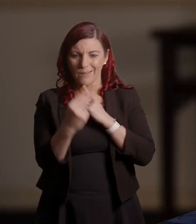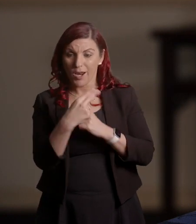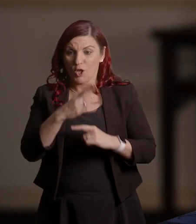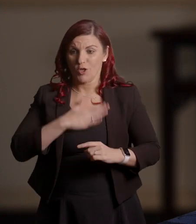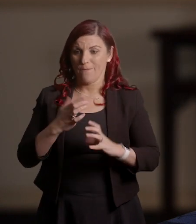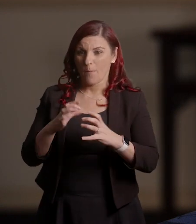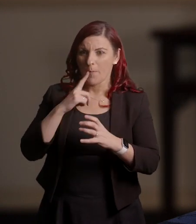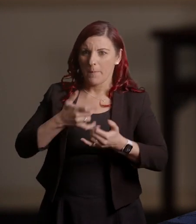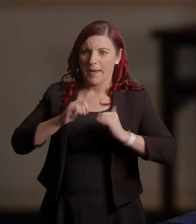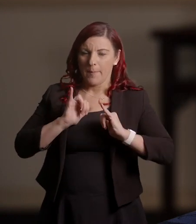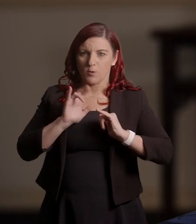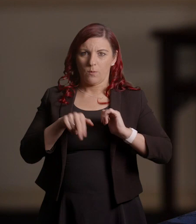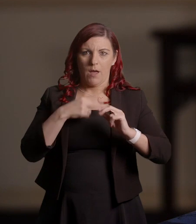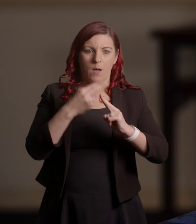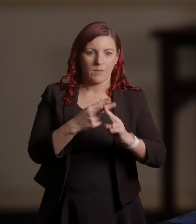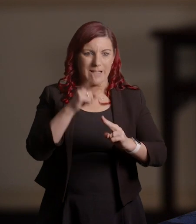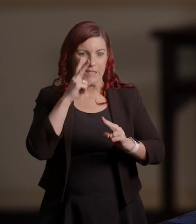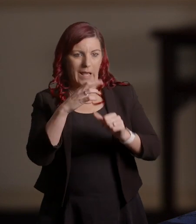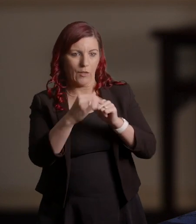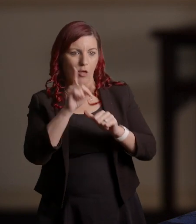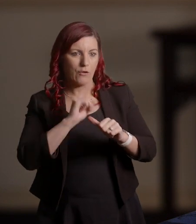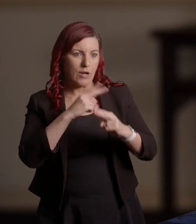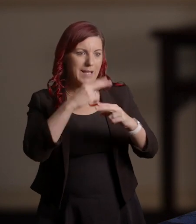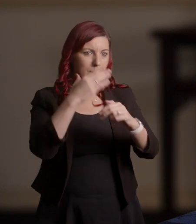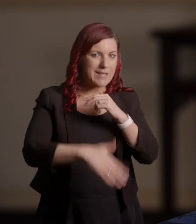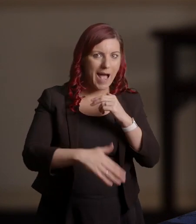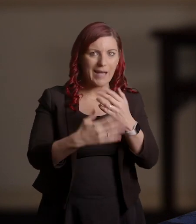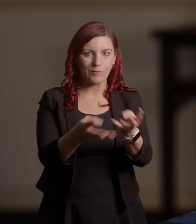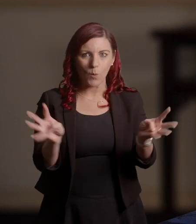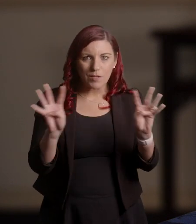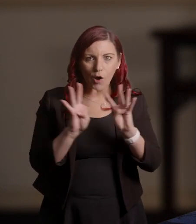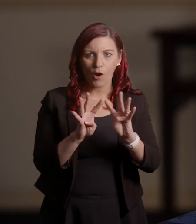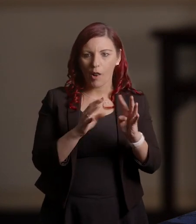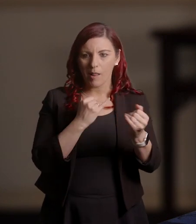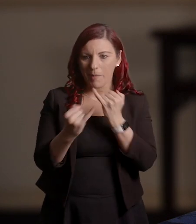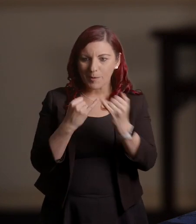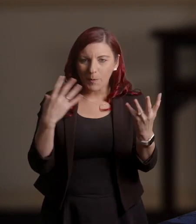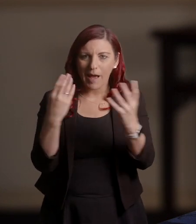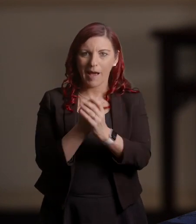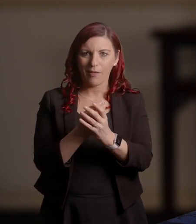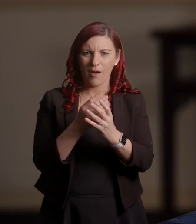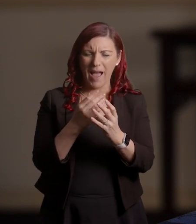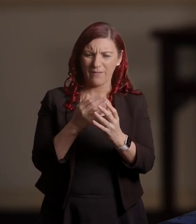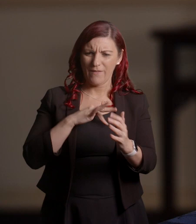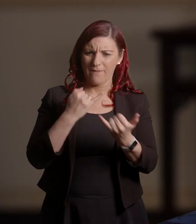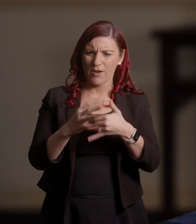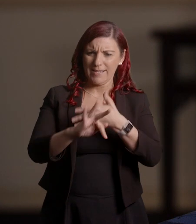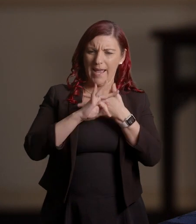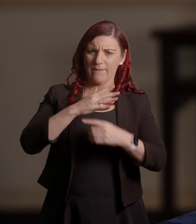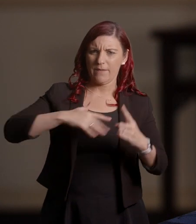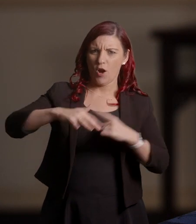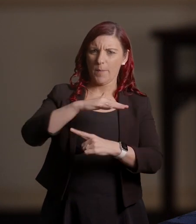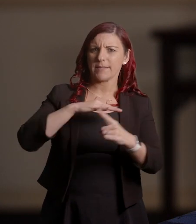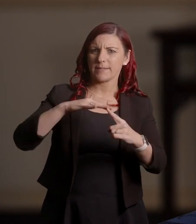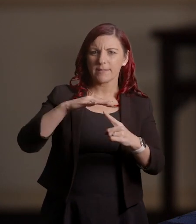side of it, never mind the football, being able to go up and to see other girls outside of your own home circle, and to know we were in such a safe environment as well